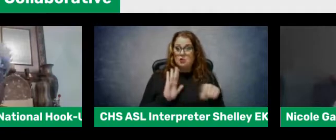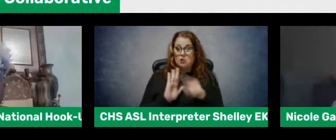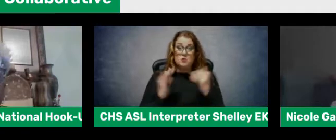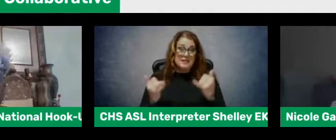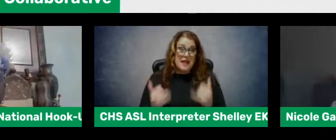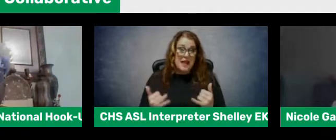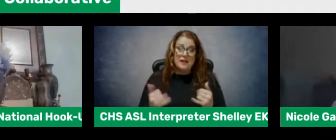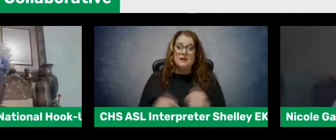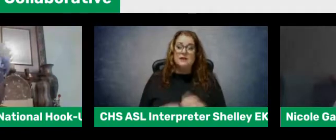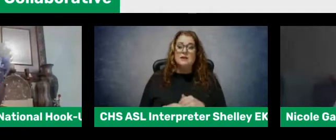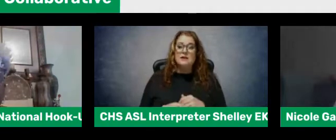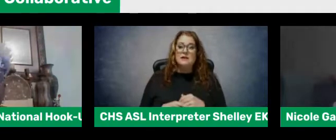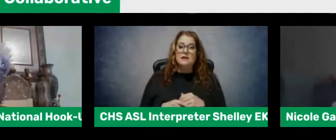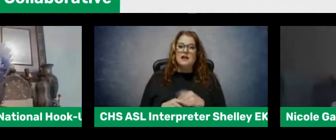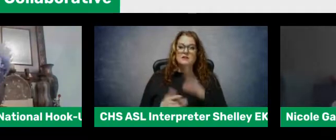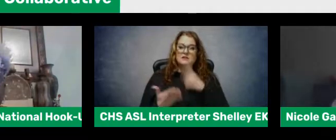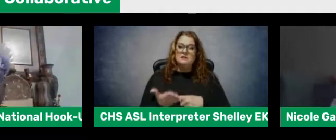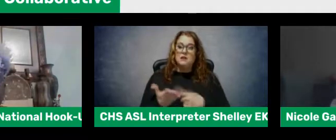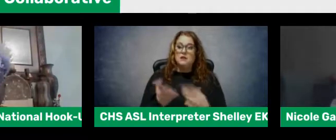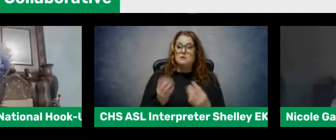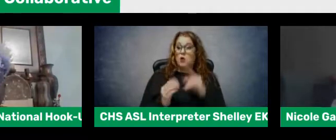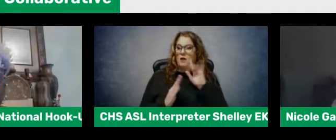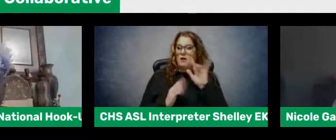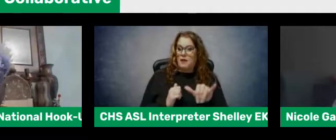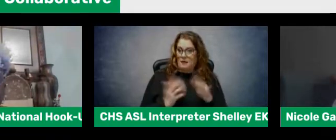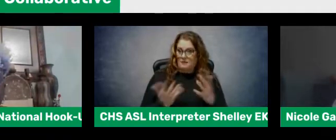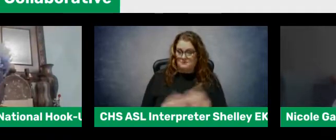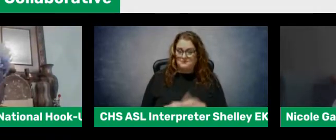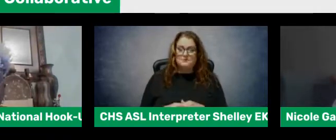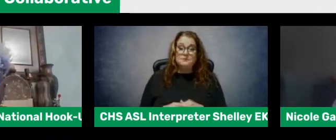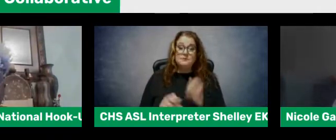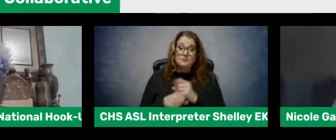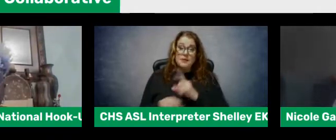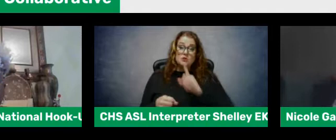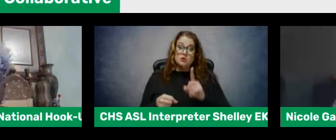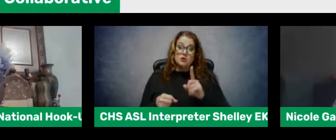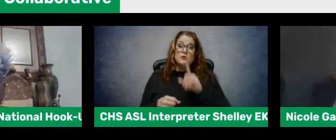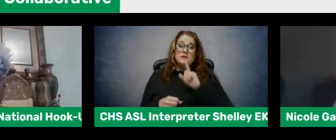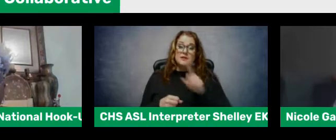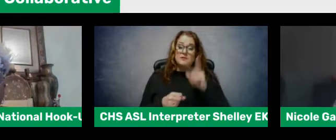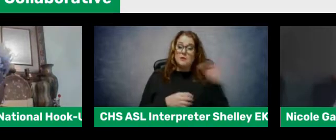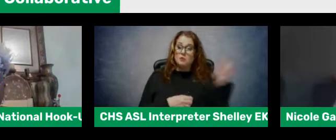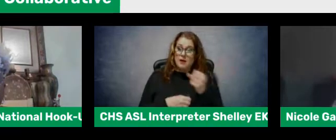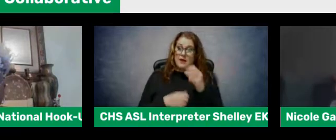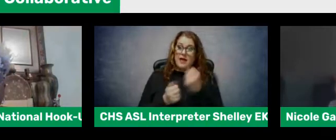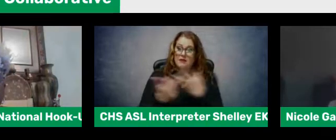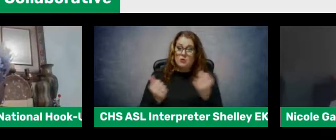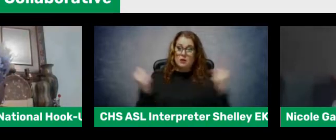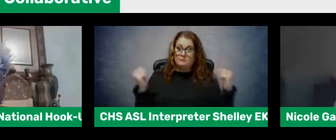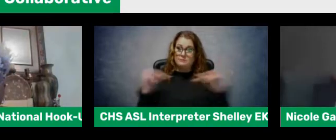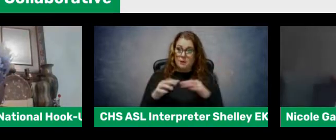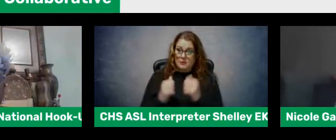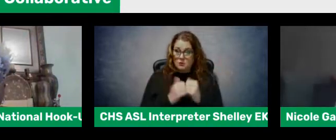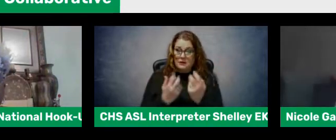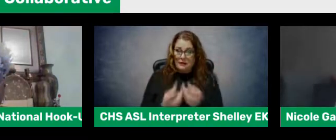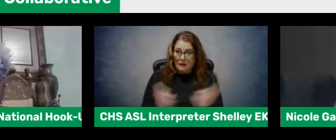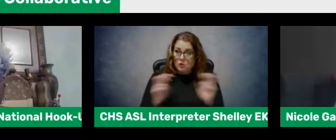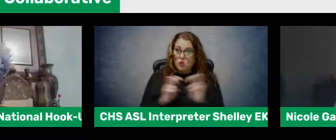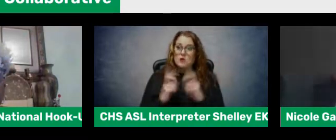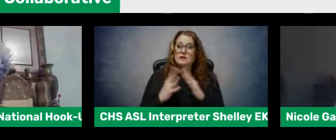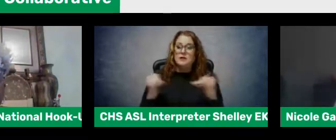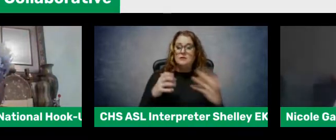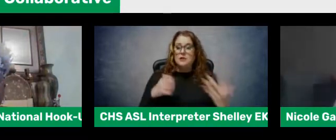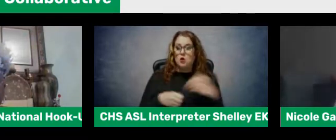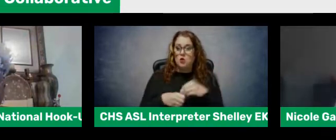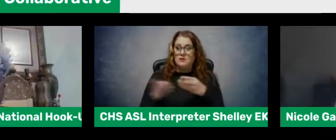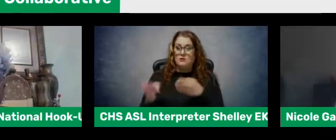We'll talk a little bit more on that, but making sure that we're definitely bringing everyone to the table in a diverse and inclusive way to